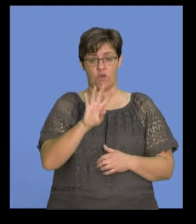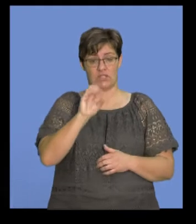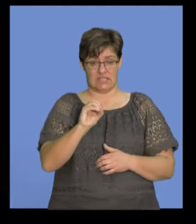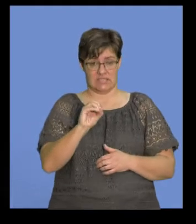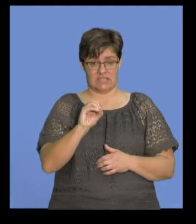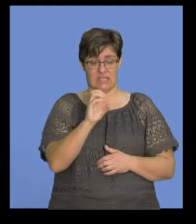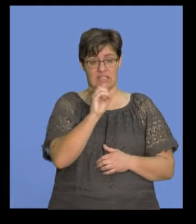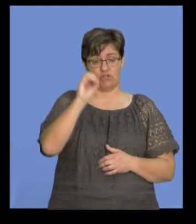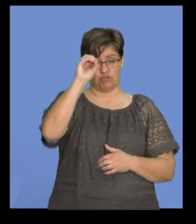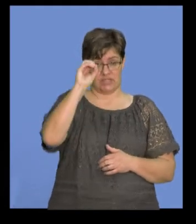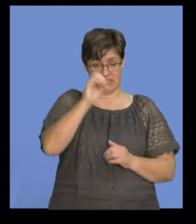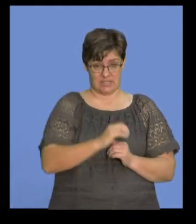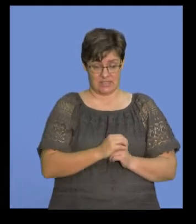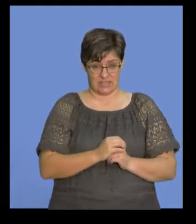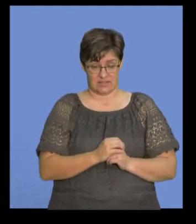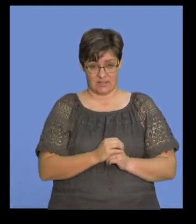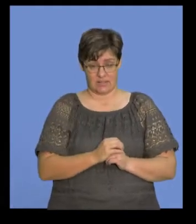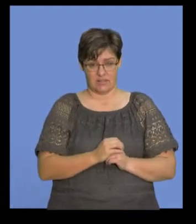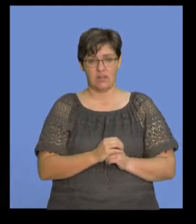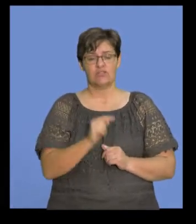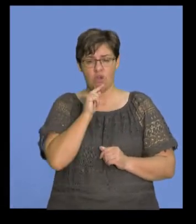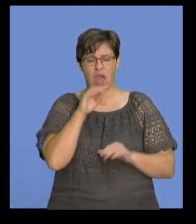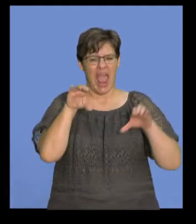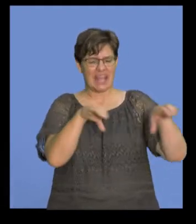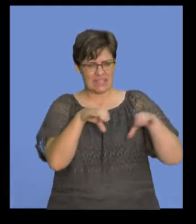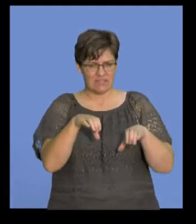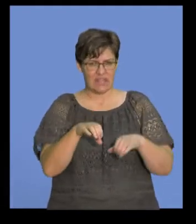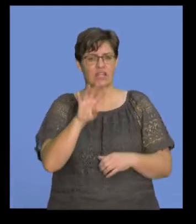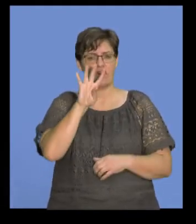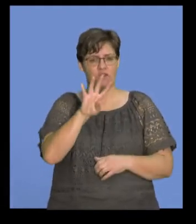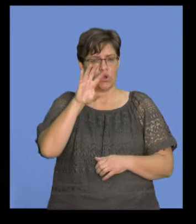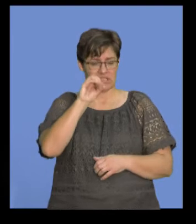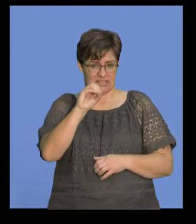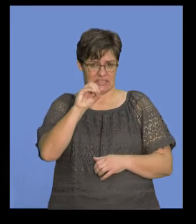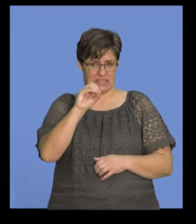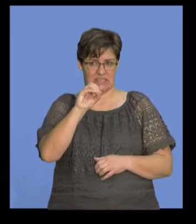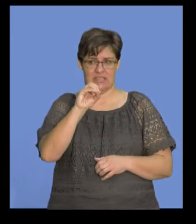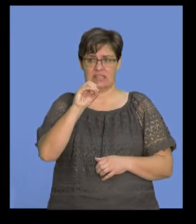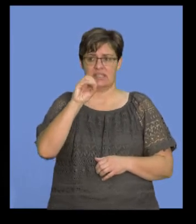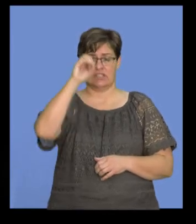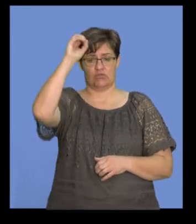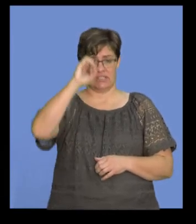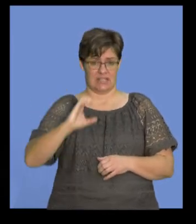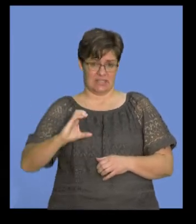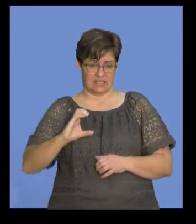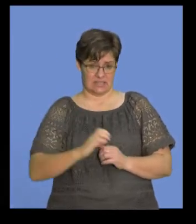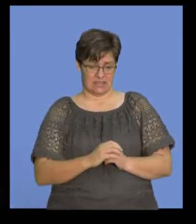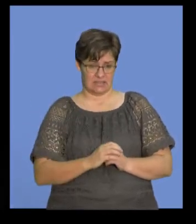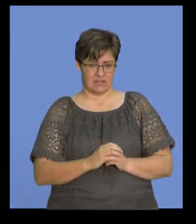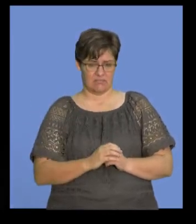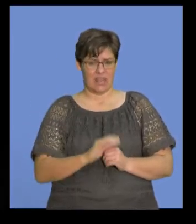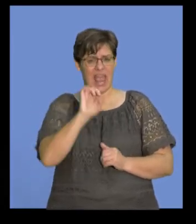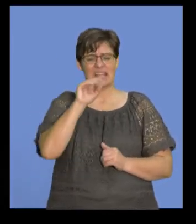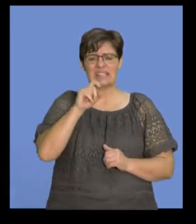degrees Celsius. So we've got to determine the enzyme activity at 40 degrees Celsius. So the question is, what is the